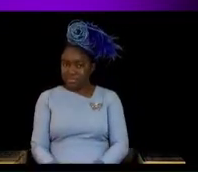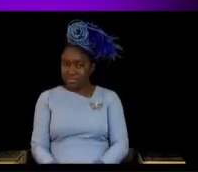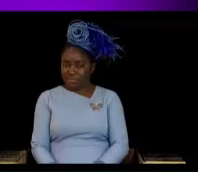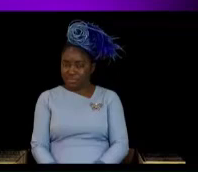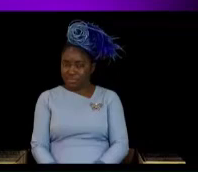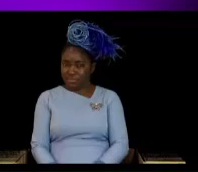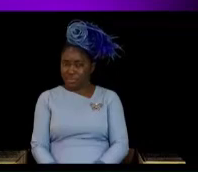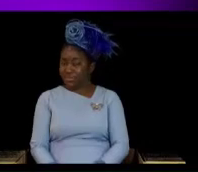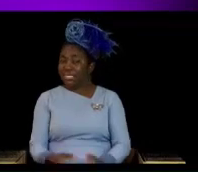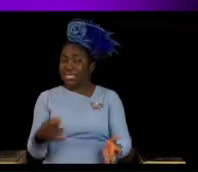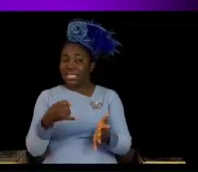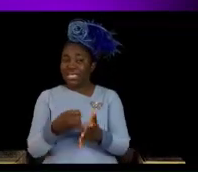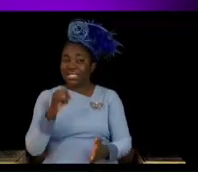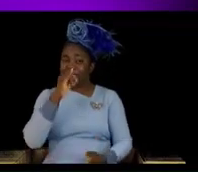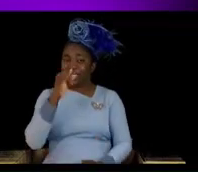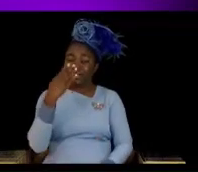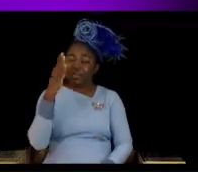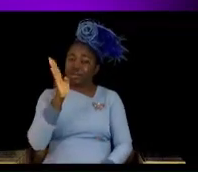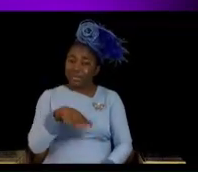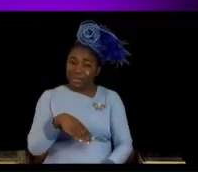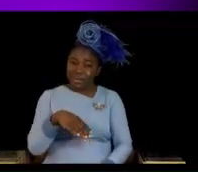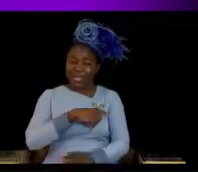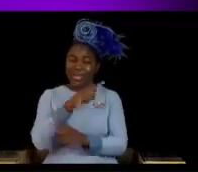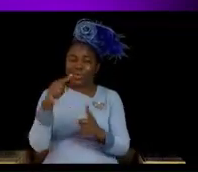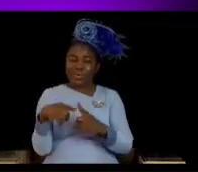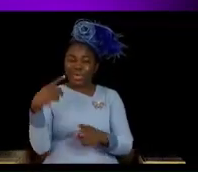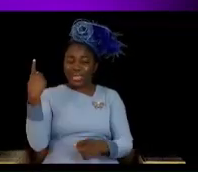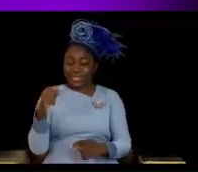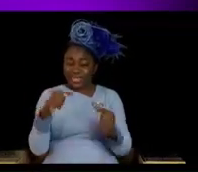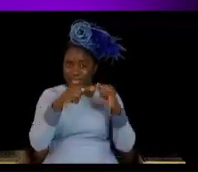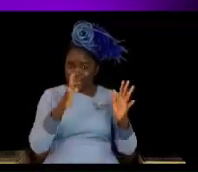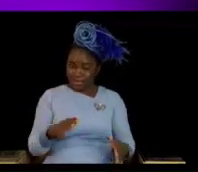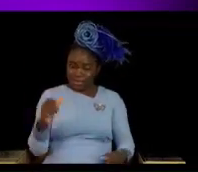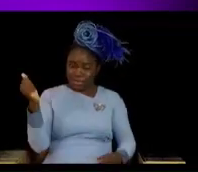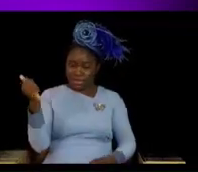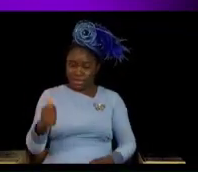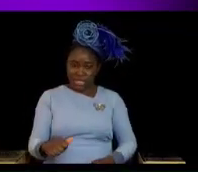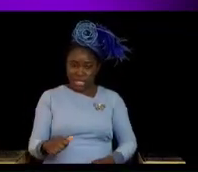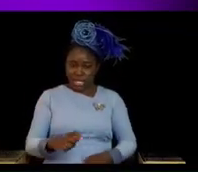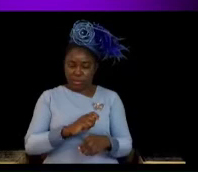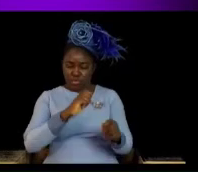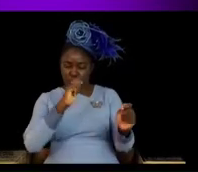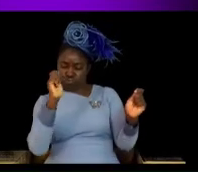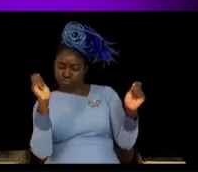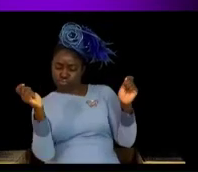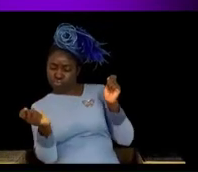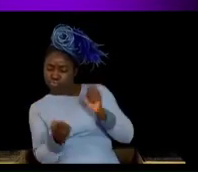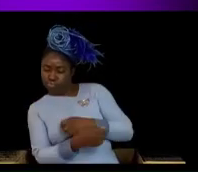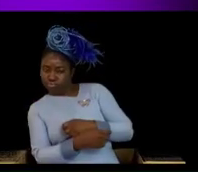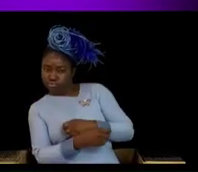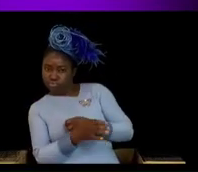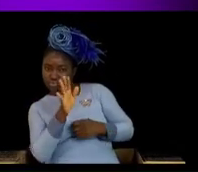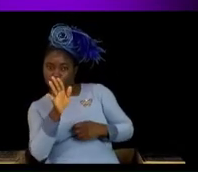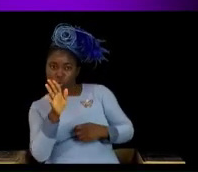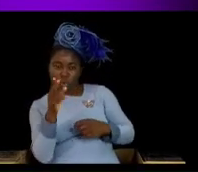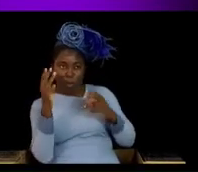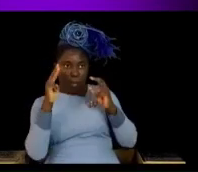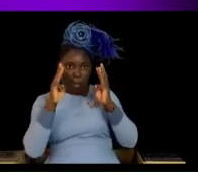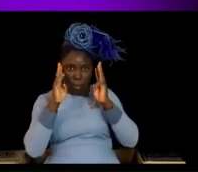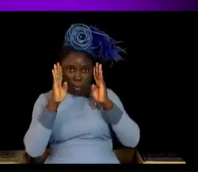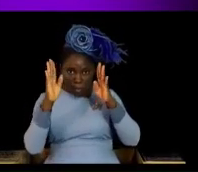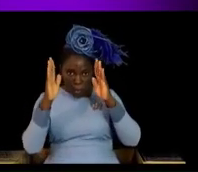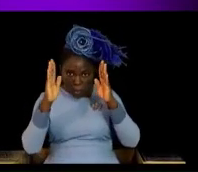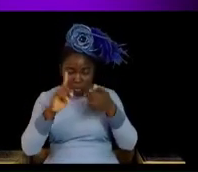It's a tragedy when the enemy is able to divert you to the wrong enemy. So the